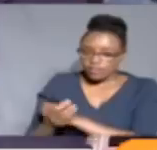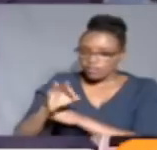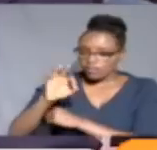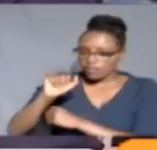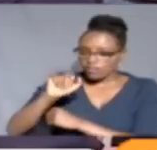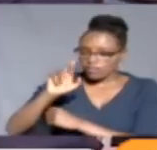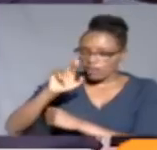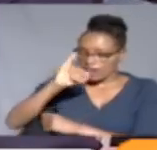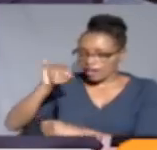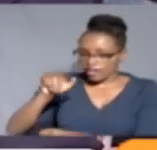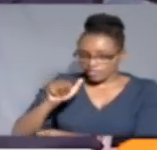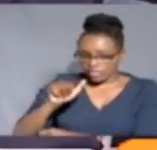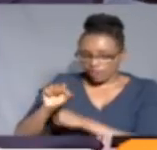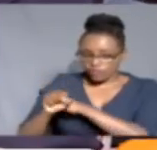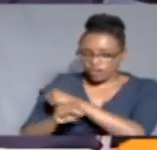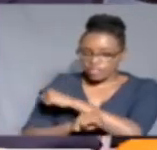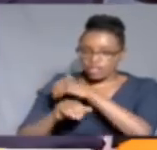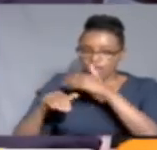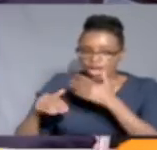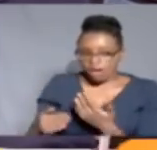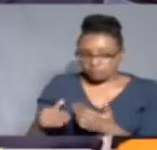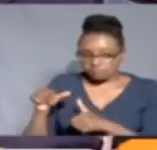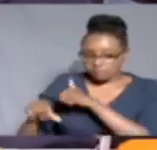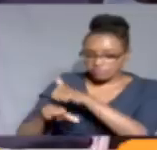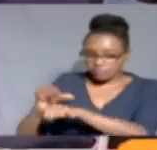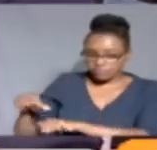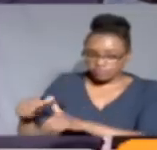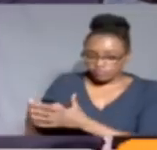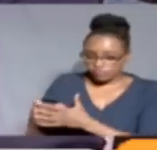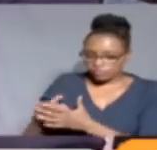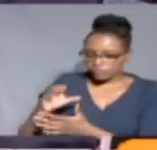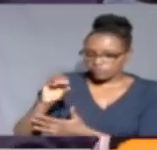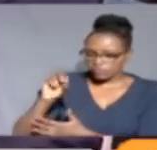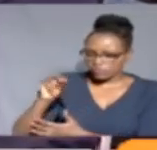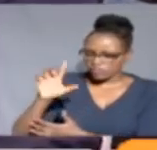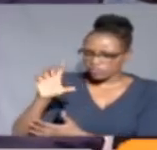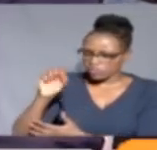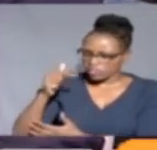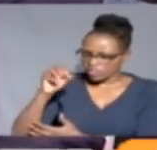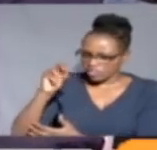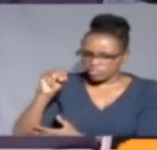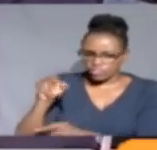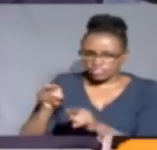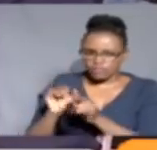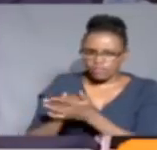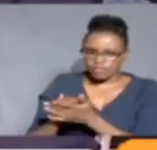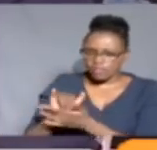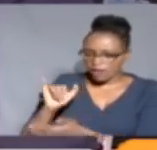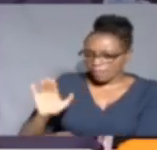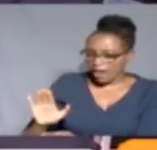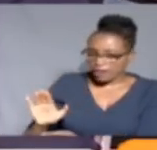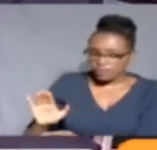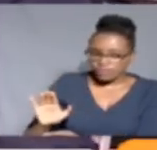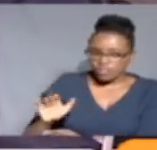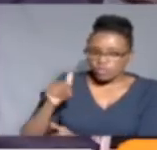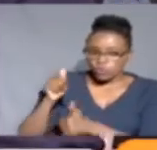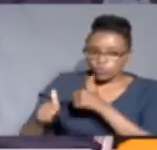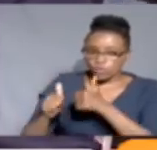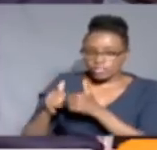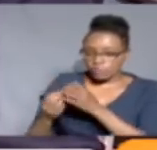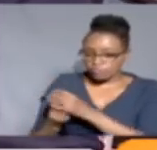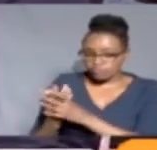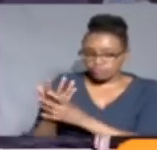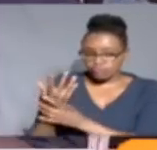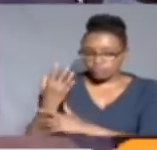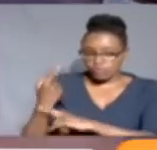Faraja Foundation about the Kafaso Constellation, which is our half home, which I grew up